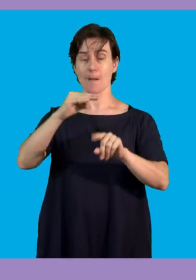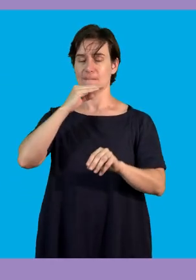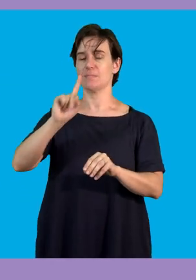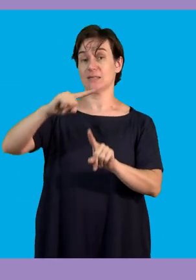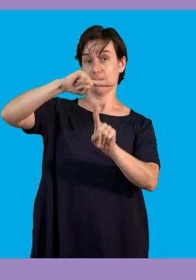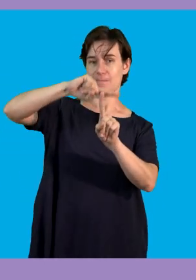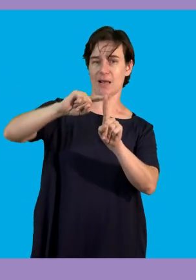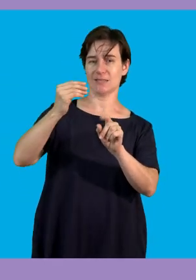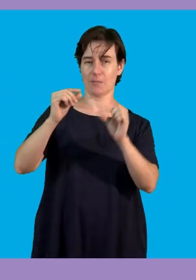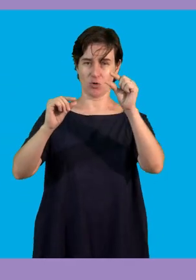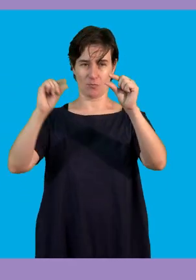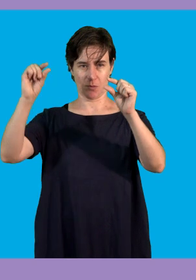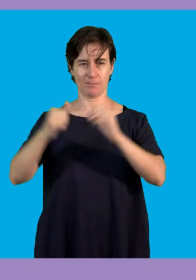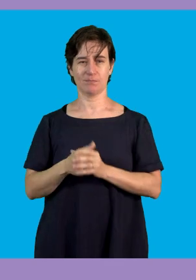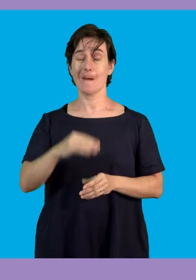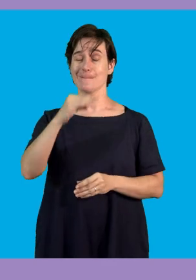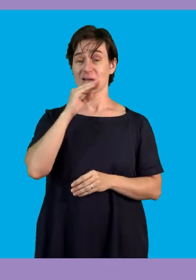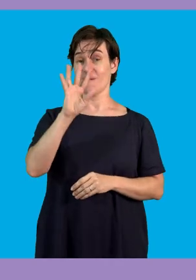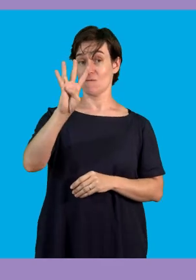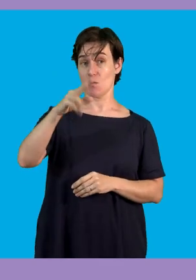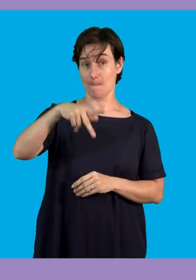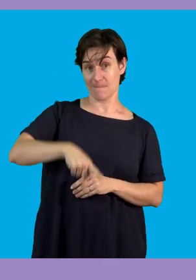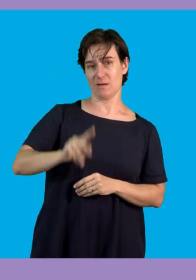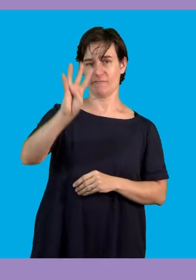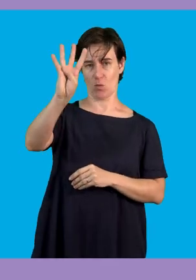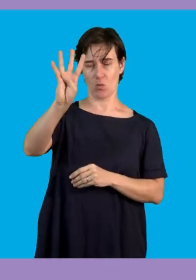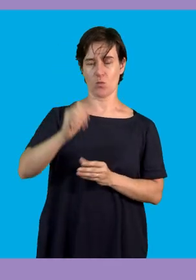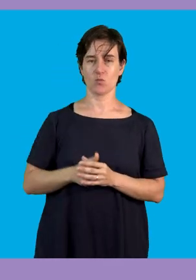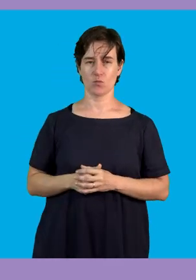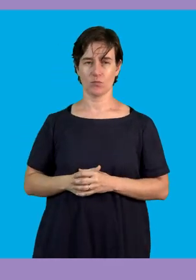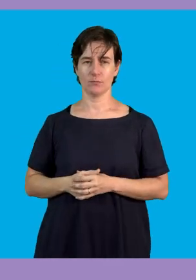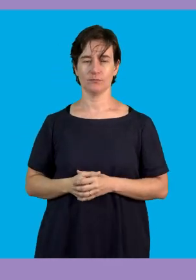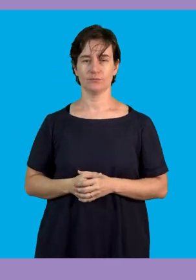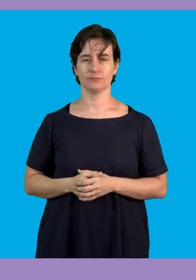us 4p to the exponent 4.